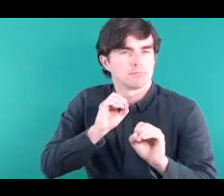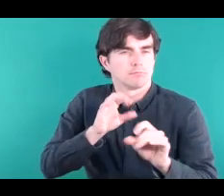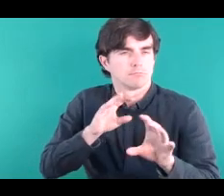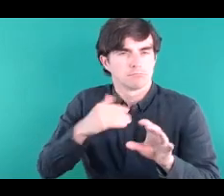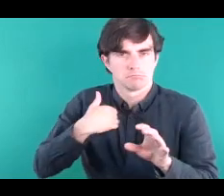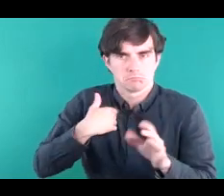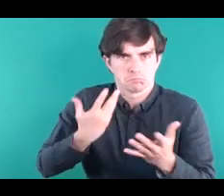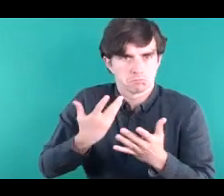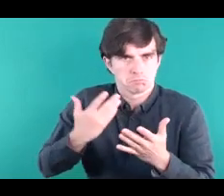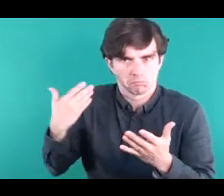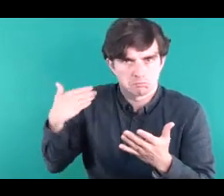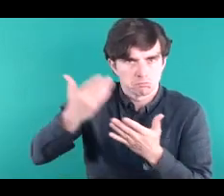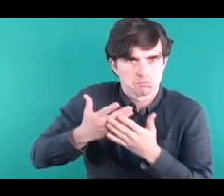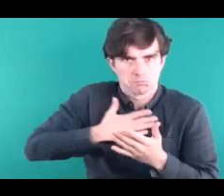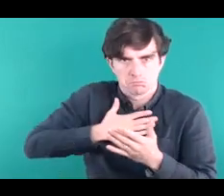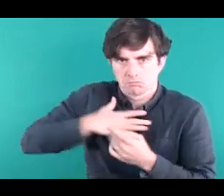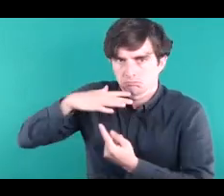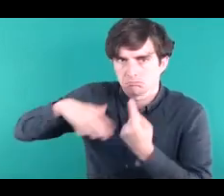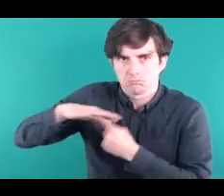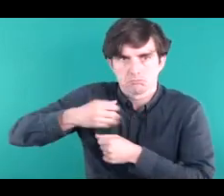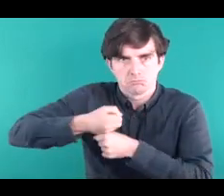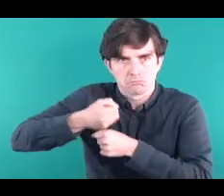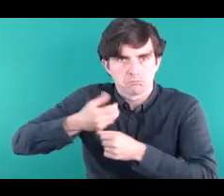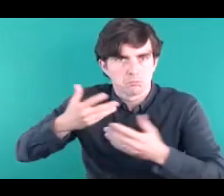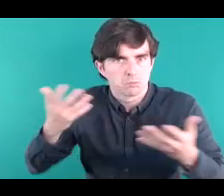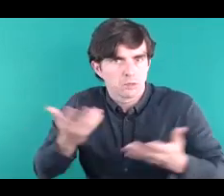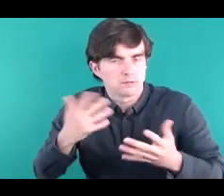was first informally established